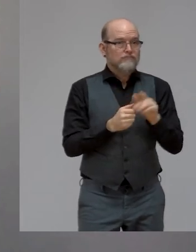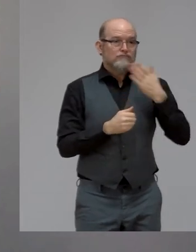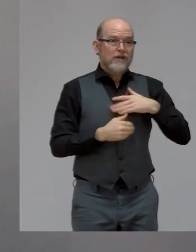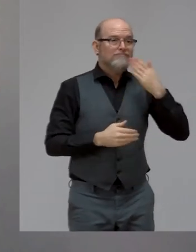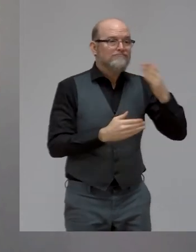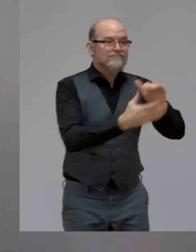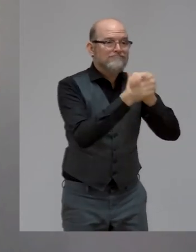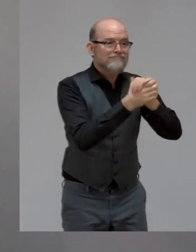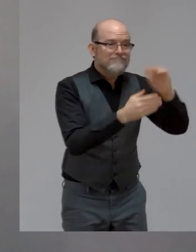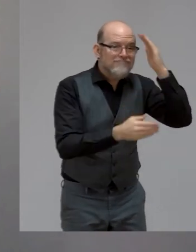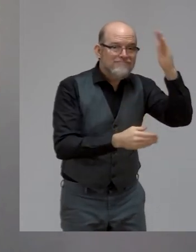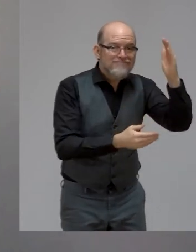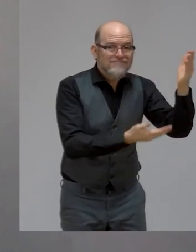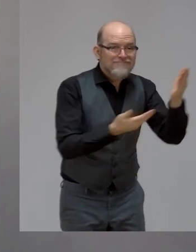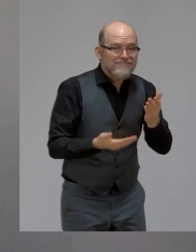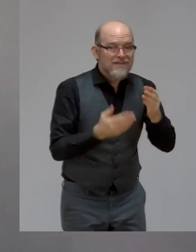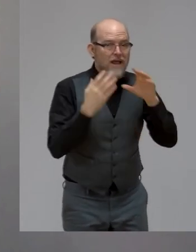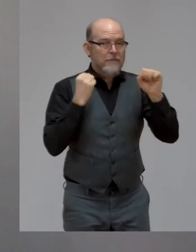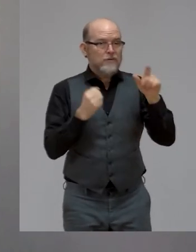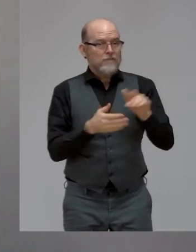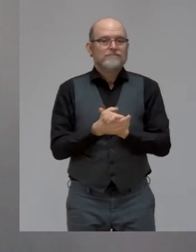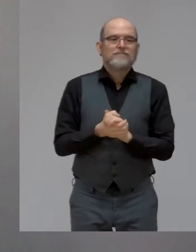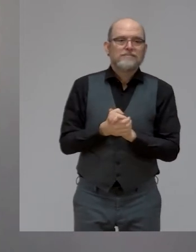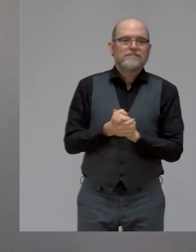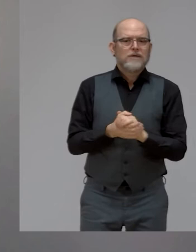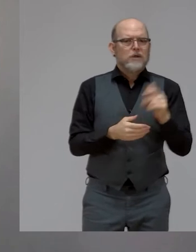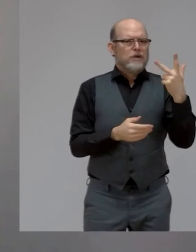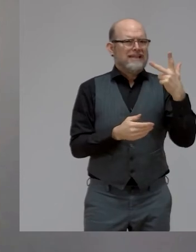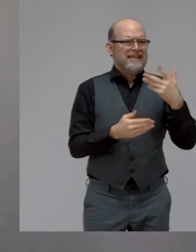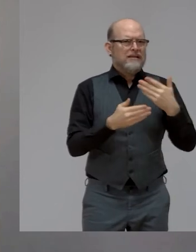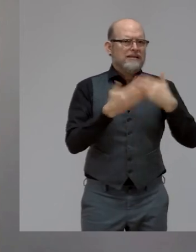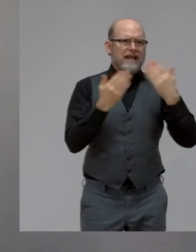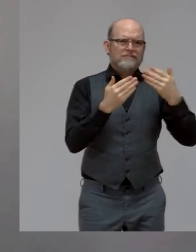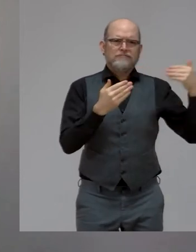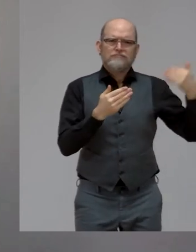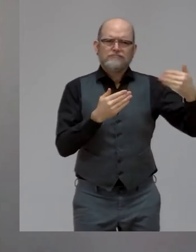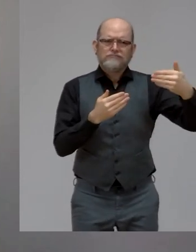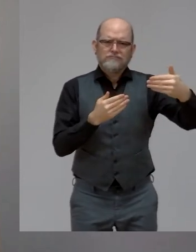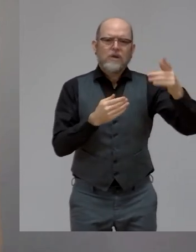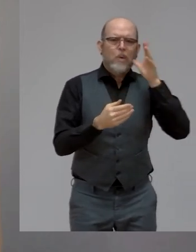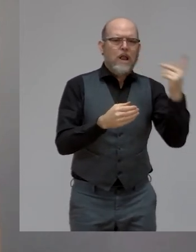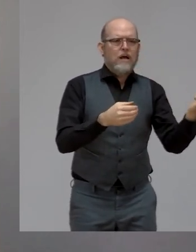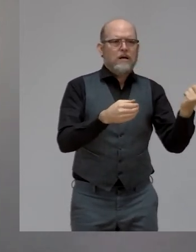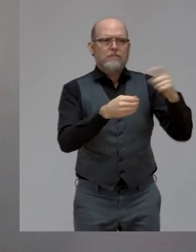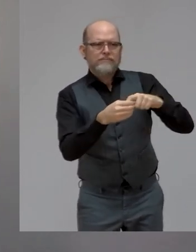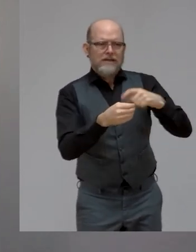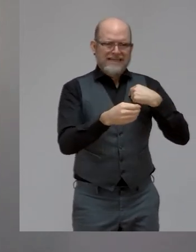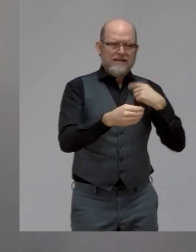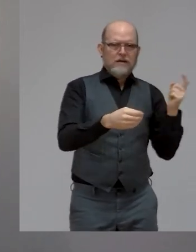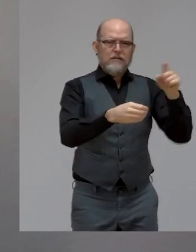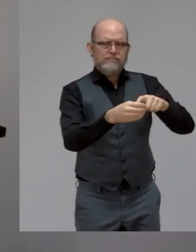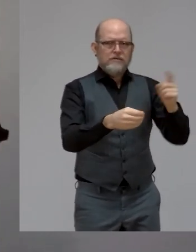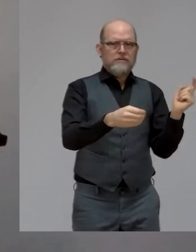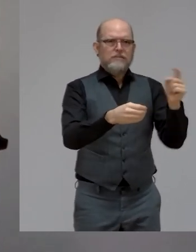these 3 days and to really share with each other. I also want to say it is odd for me that a year ago I